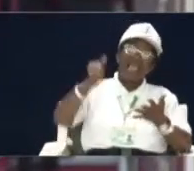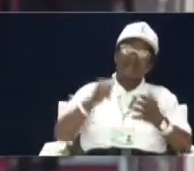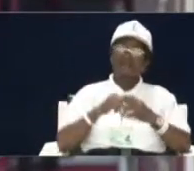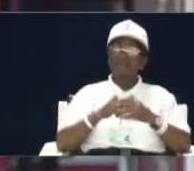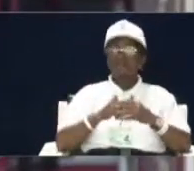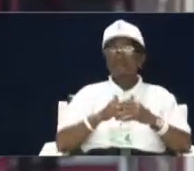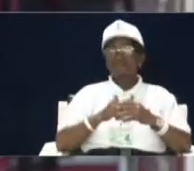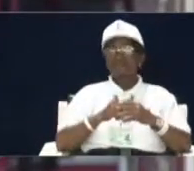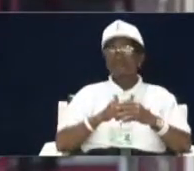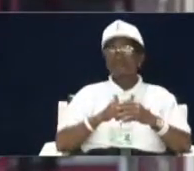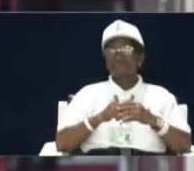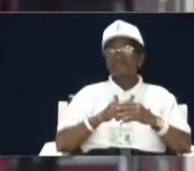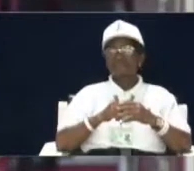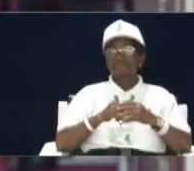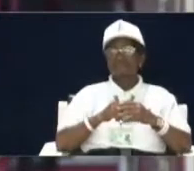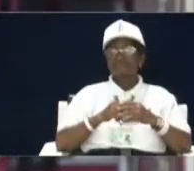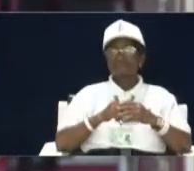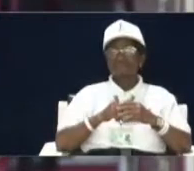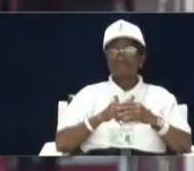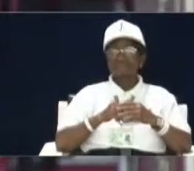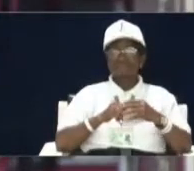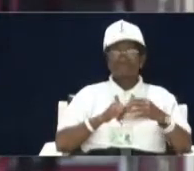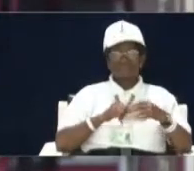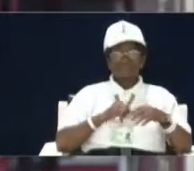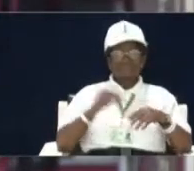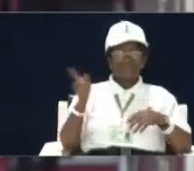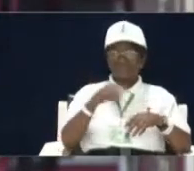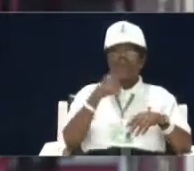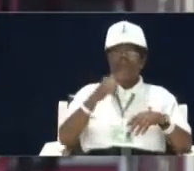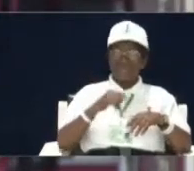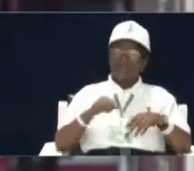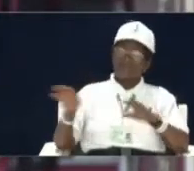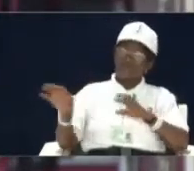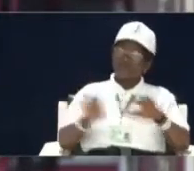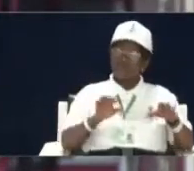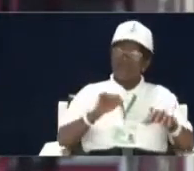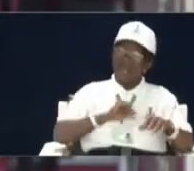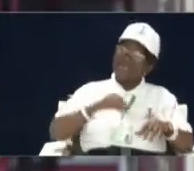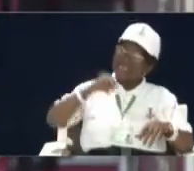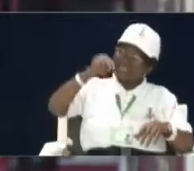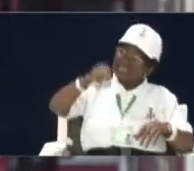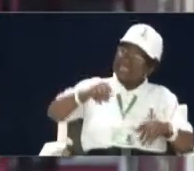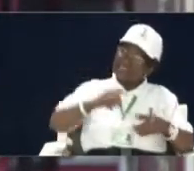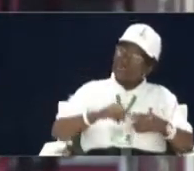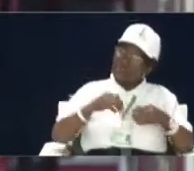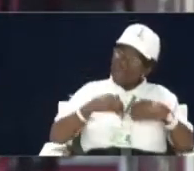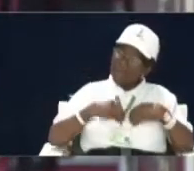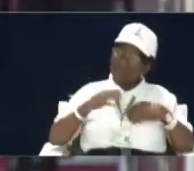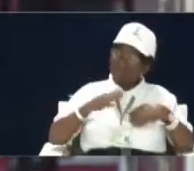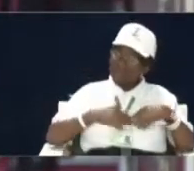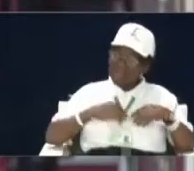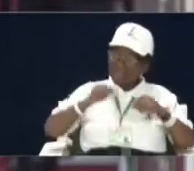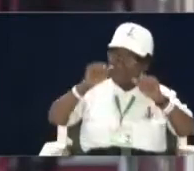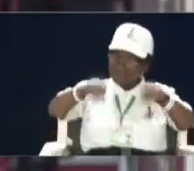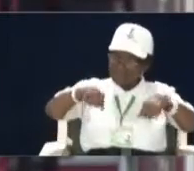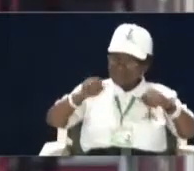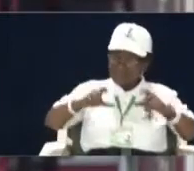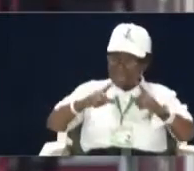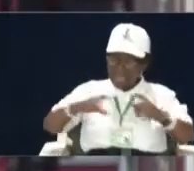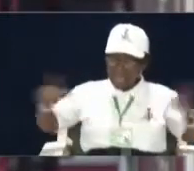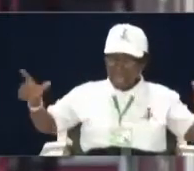You say, do I need to have my capacity enlarged for joy?